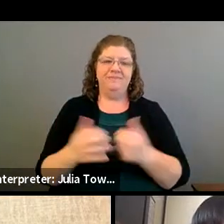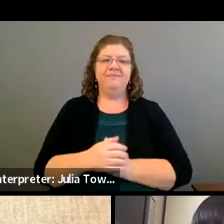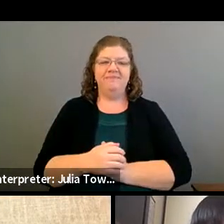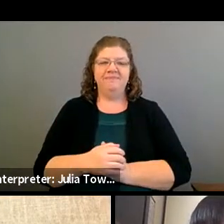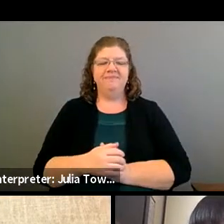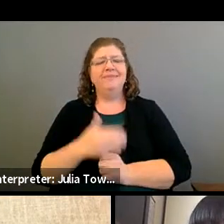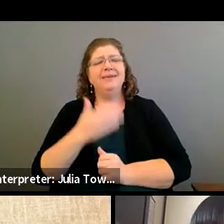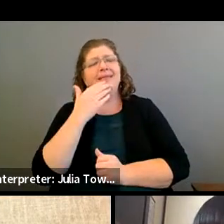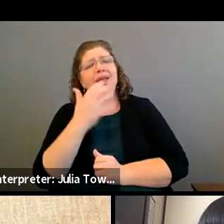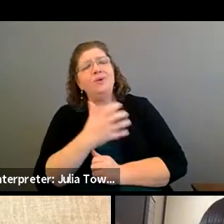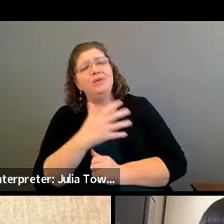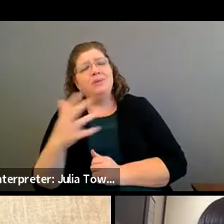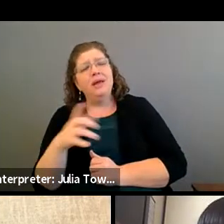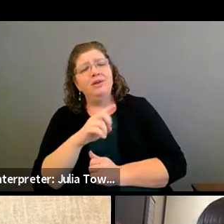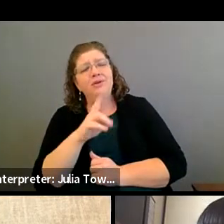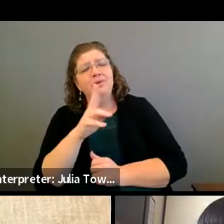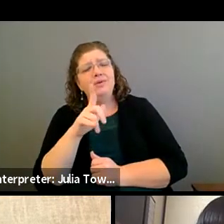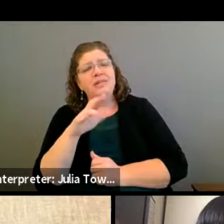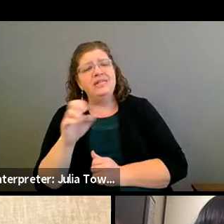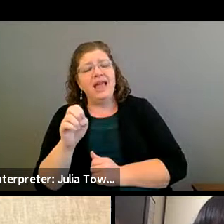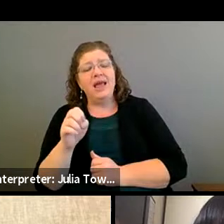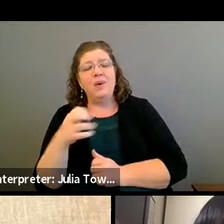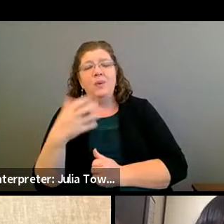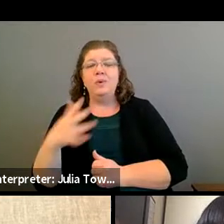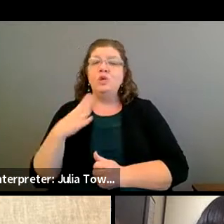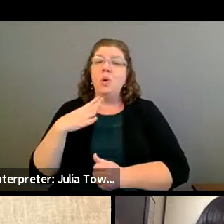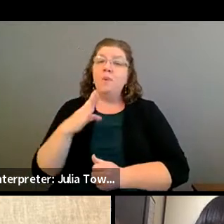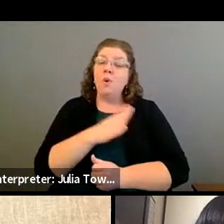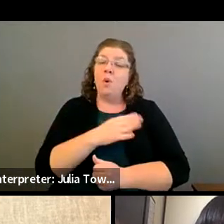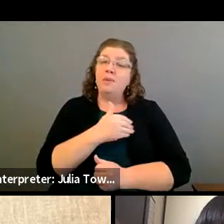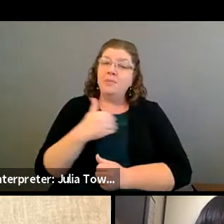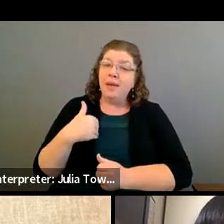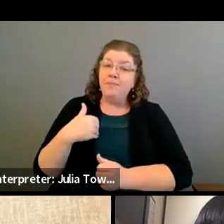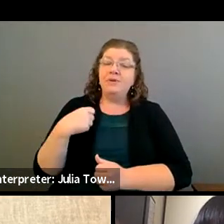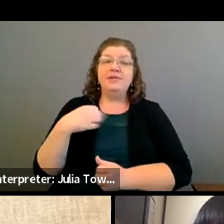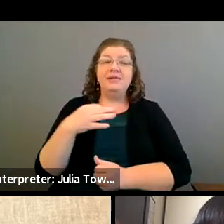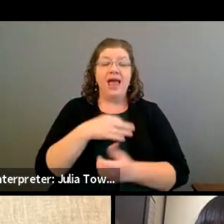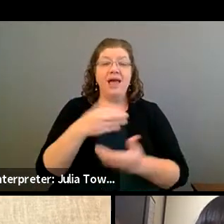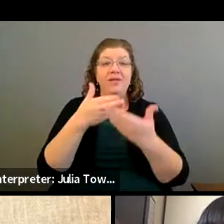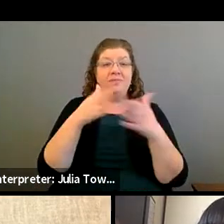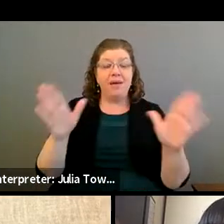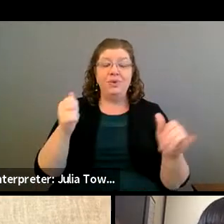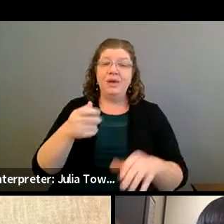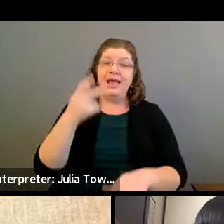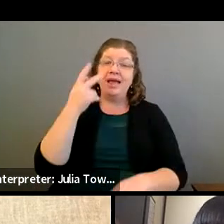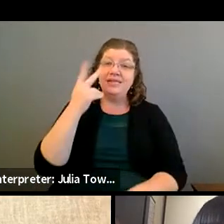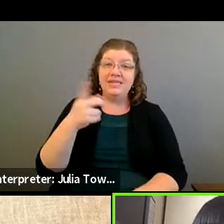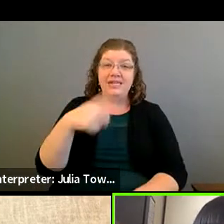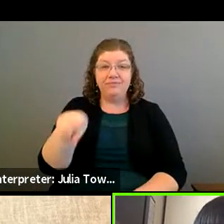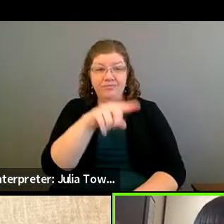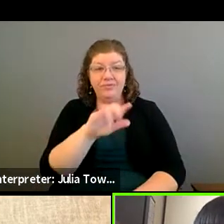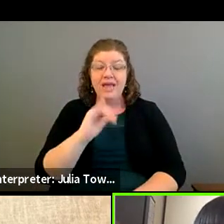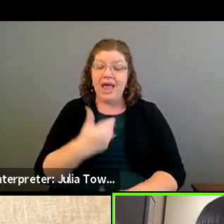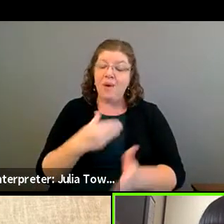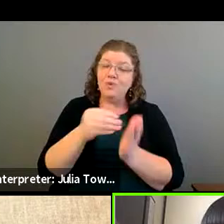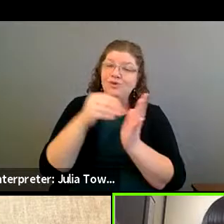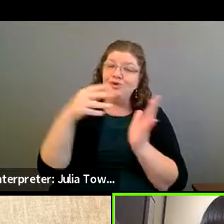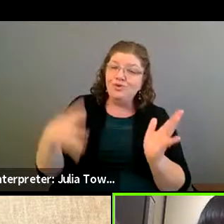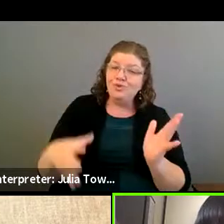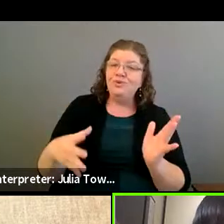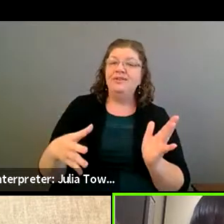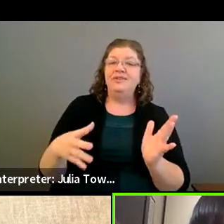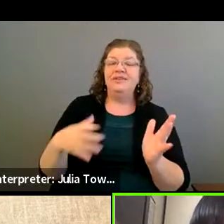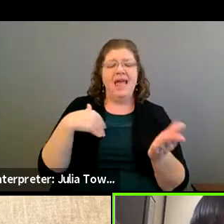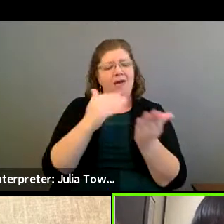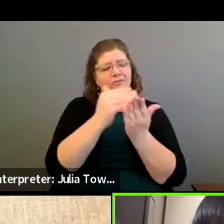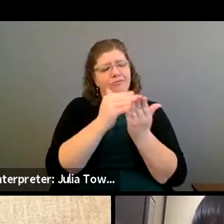Thank you so much, Dulce. So board members and staff and the public, you can see how our students have the recipe